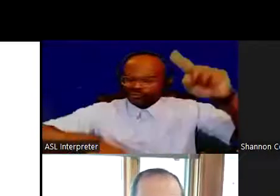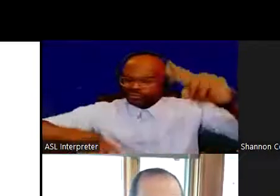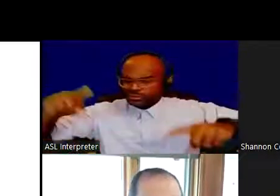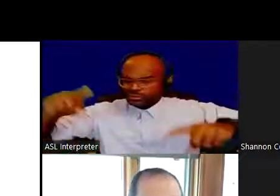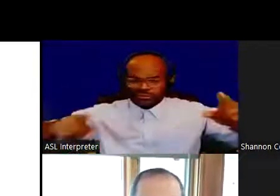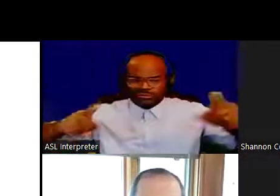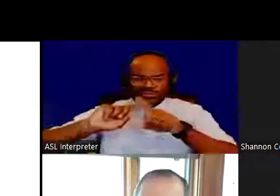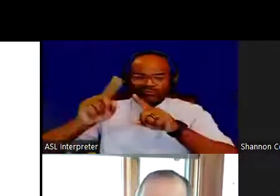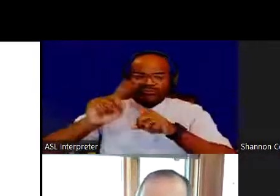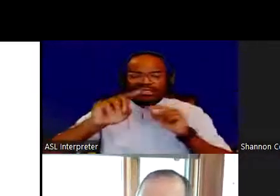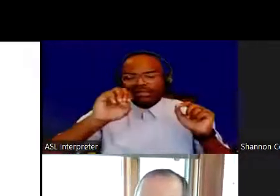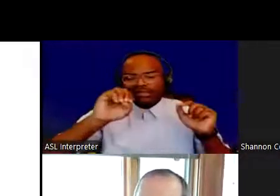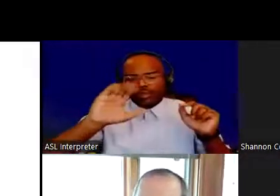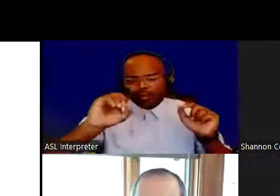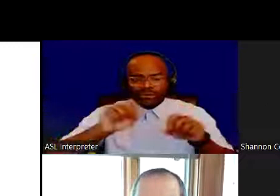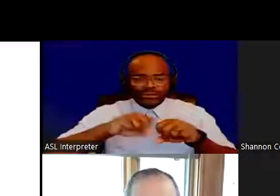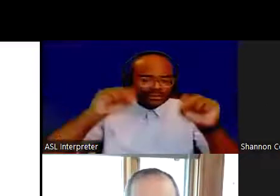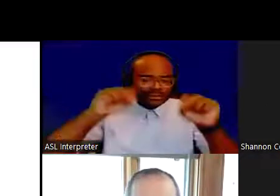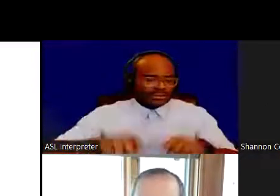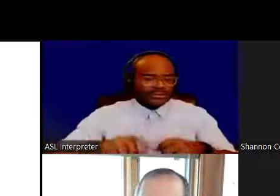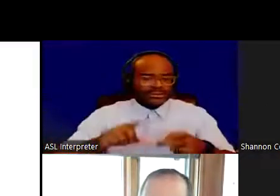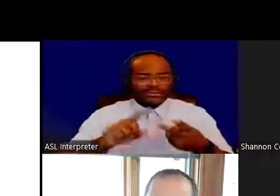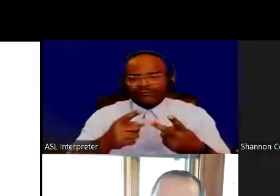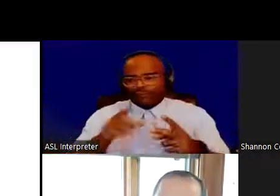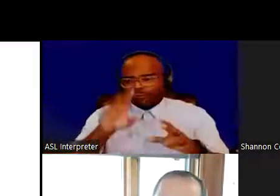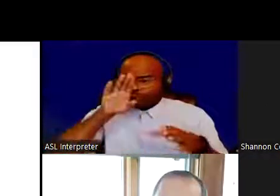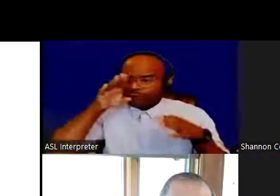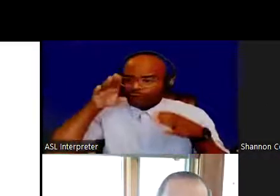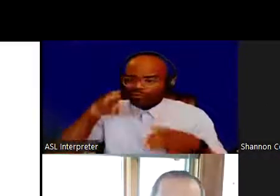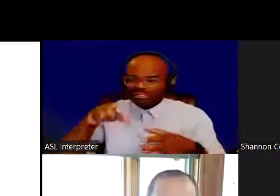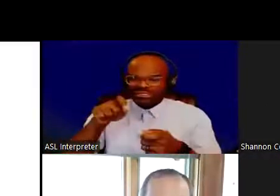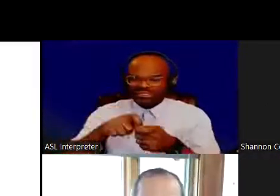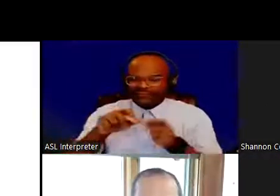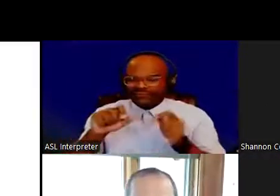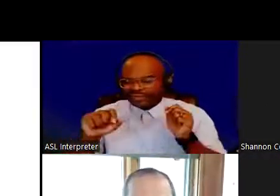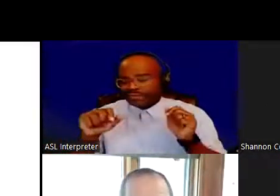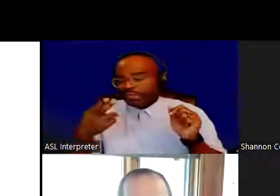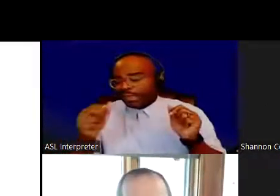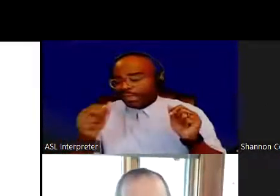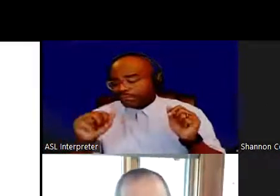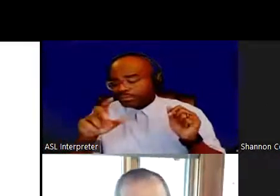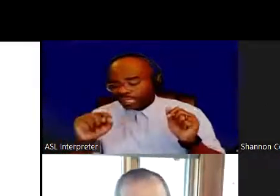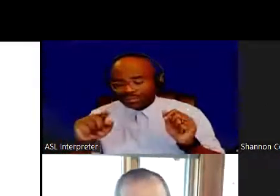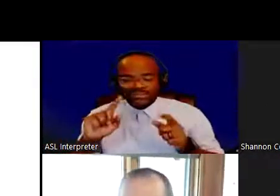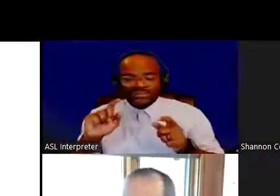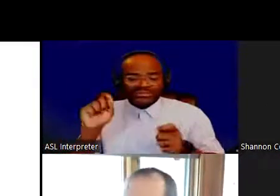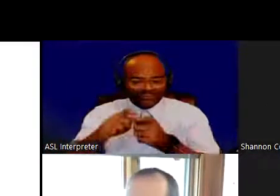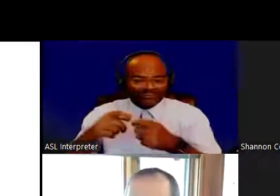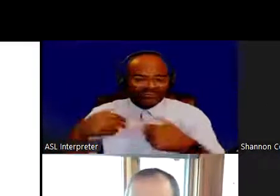different ecosystems, different focal wildlife species or habitats in different